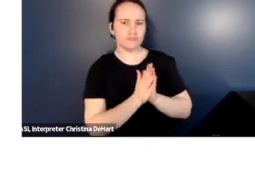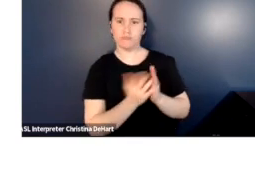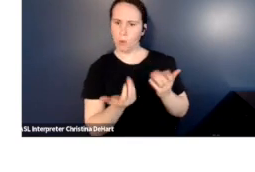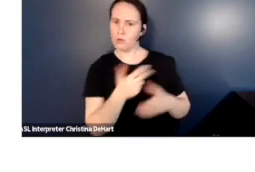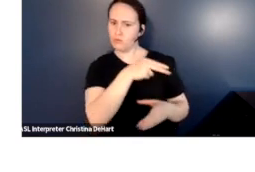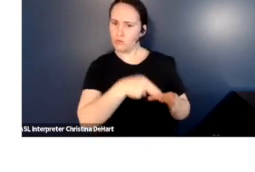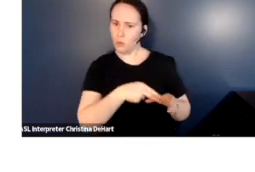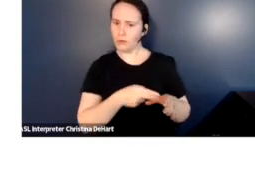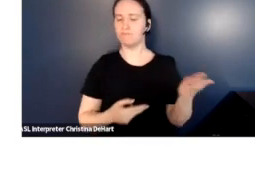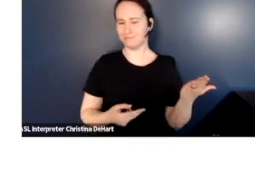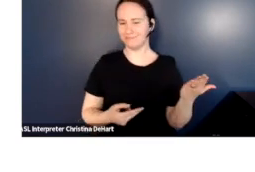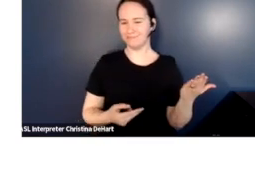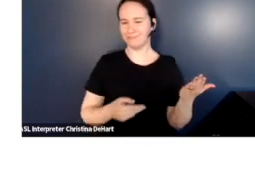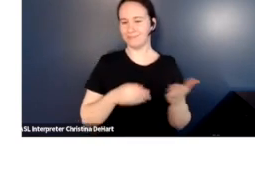well.